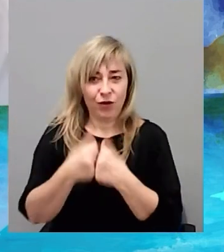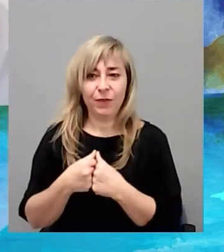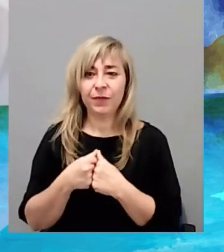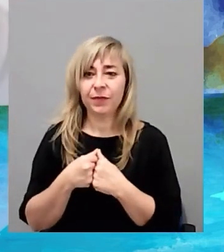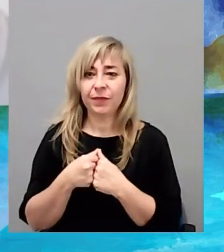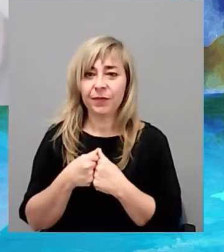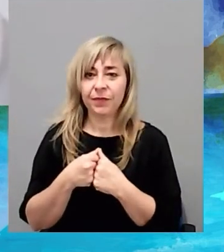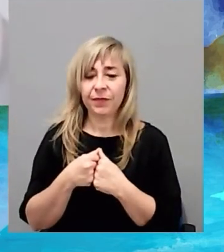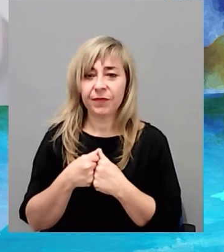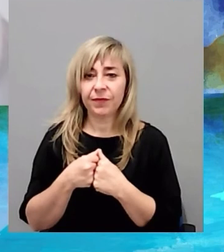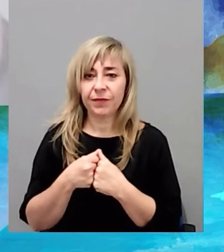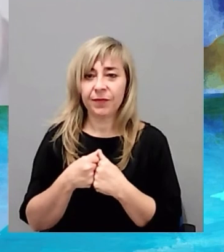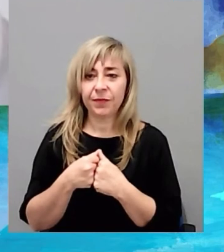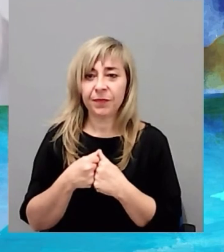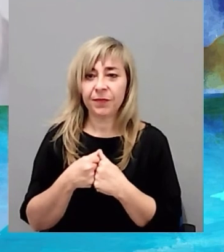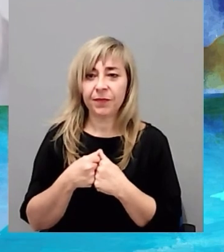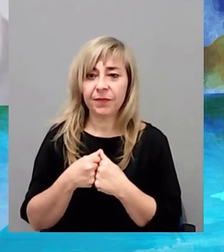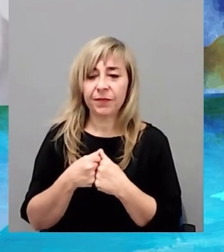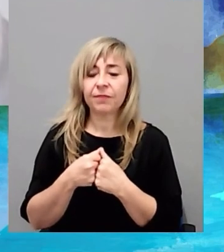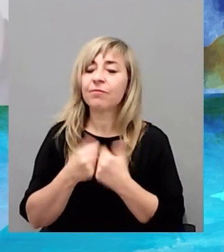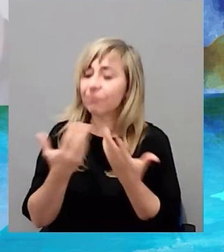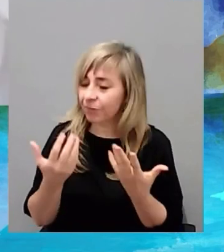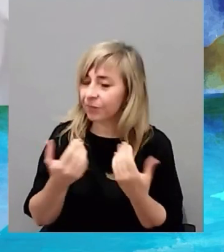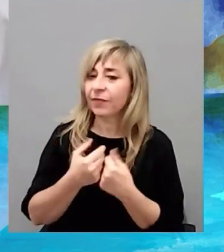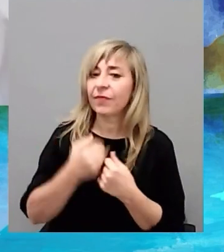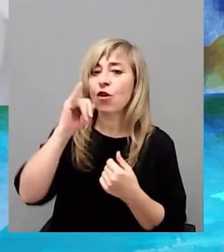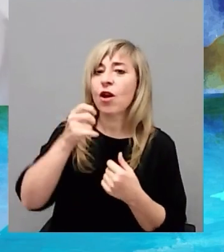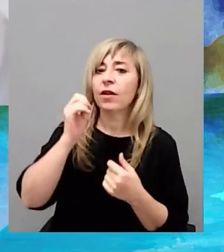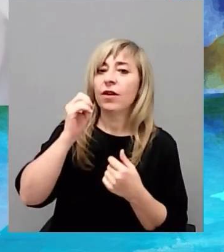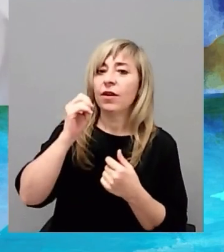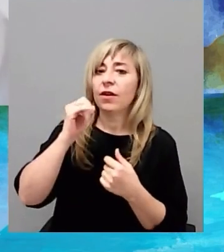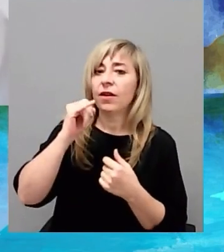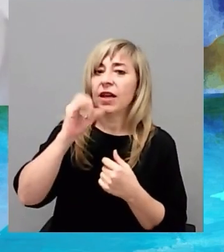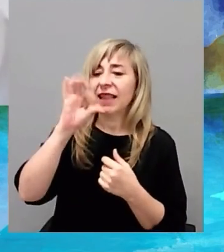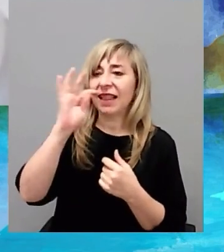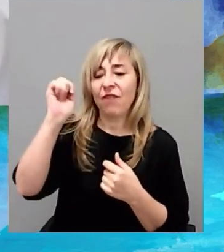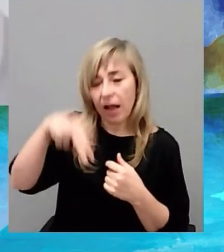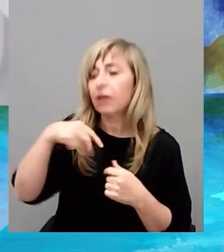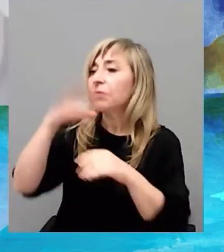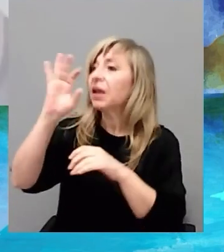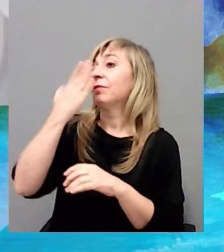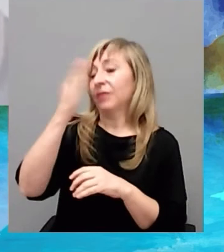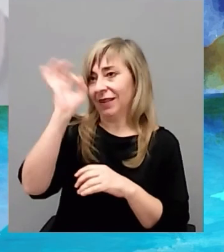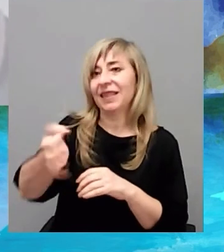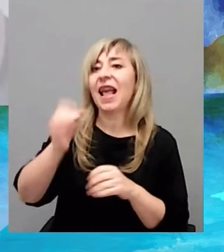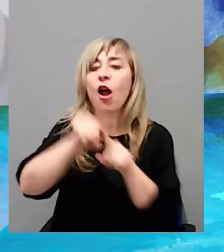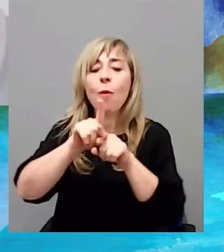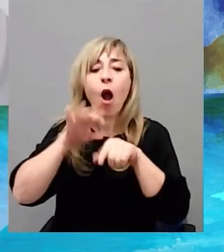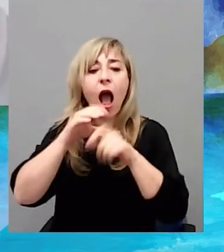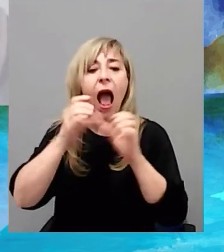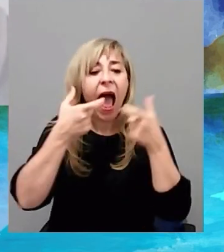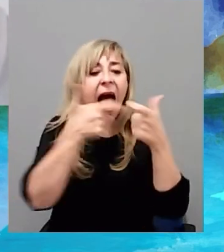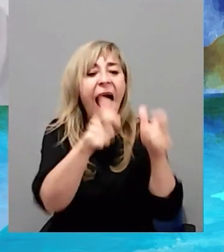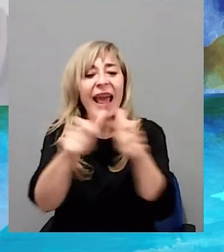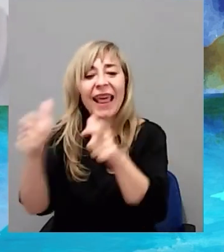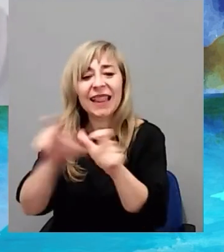implies also all the stakeholders, not only the designers, but all actors involved in improving and designing cities. Yeah.